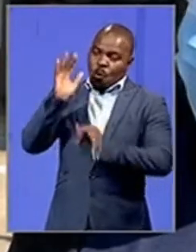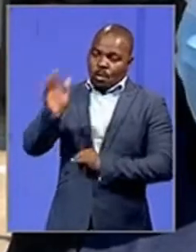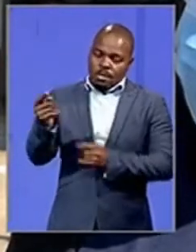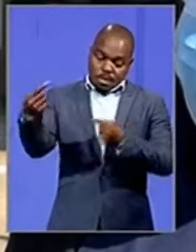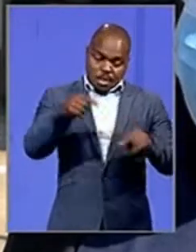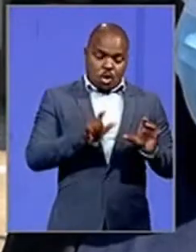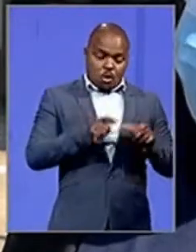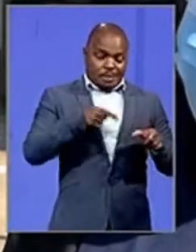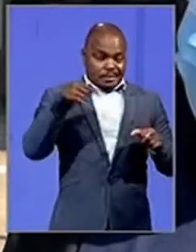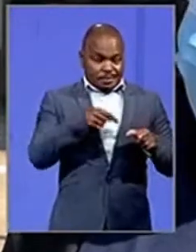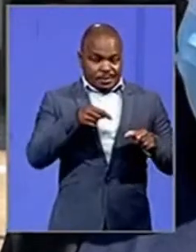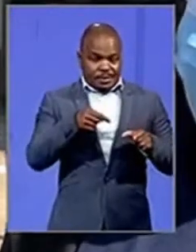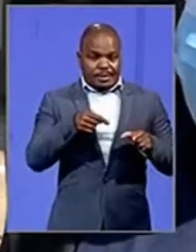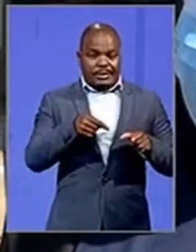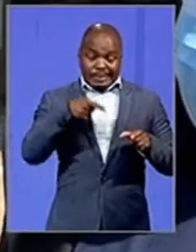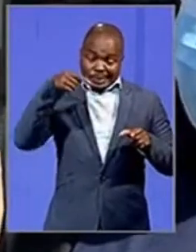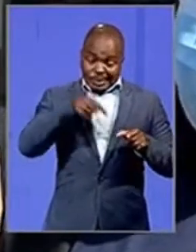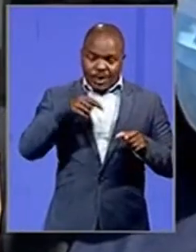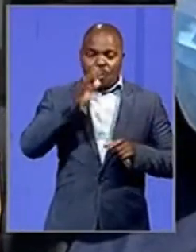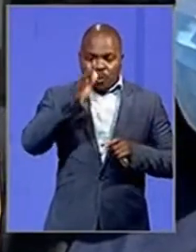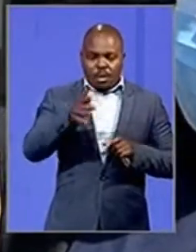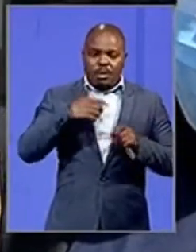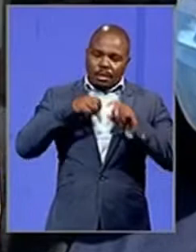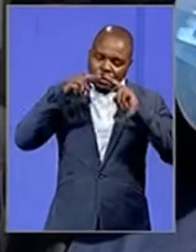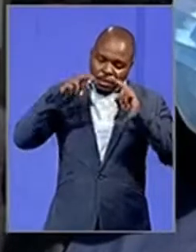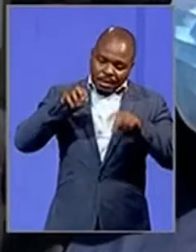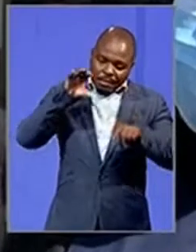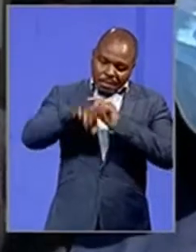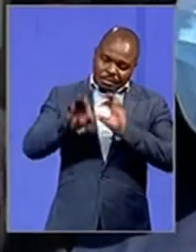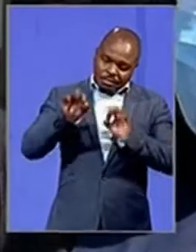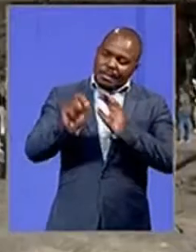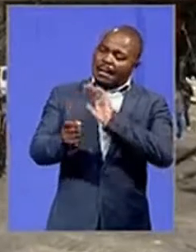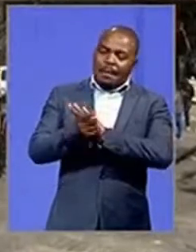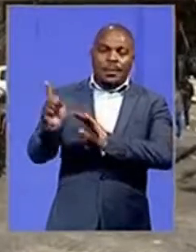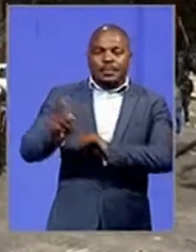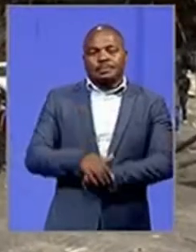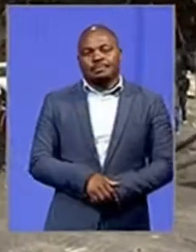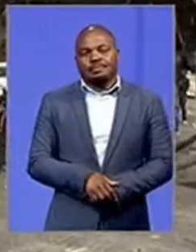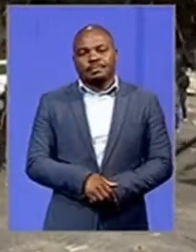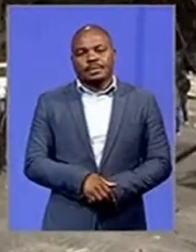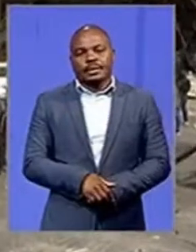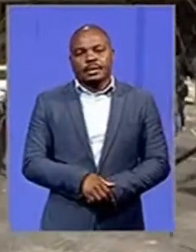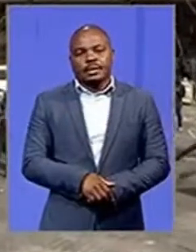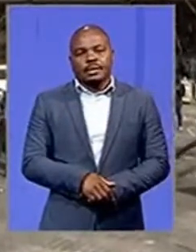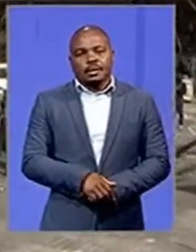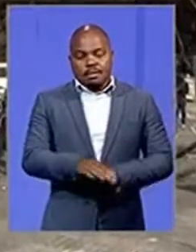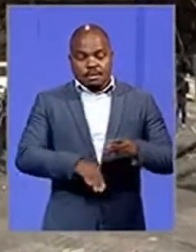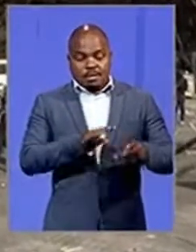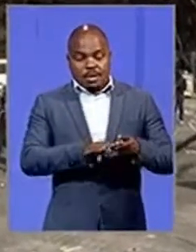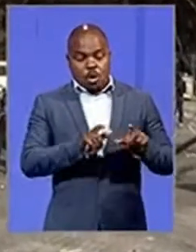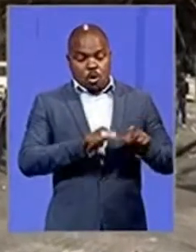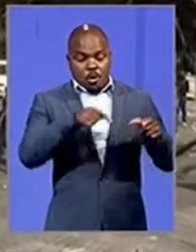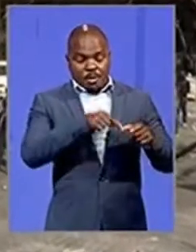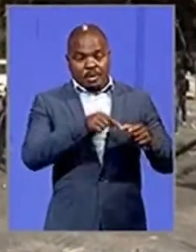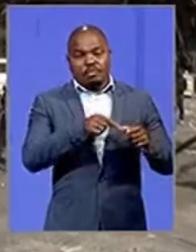Portfolio Committee, and it is there where we'll get to the bottom of what is happening. Le fa go le jalo go ne go lebega jaaka komiti e tlang